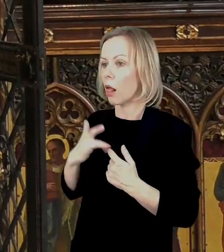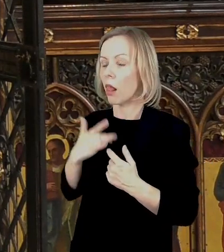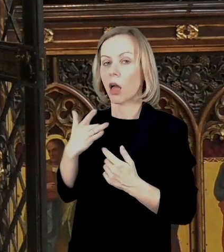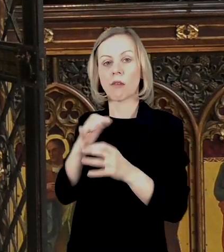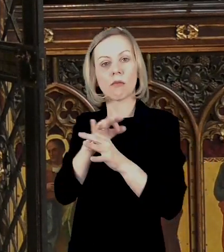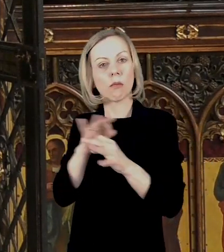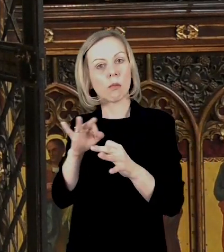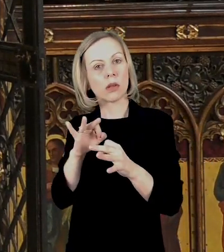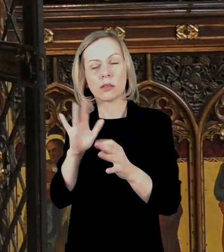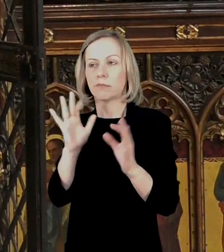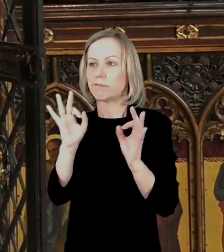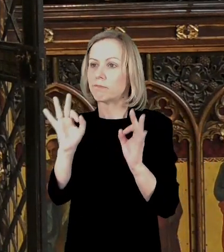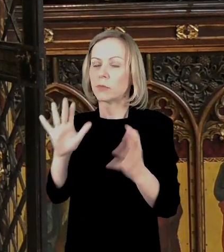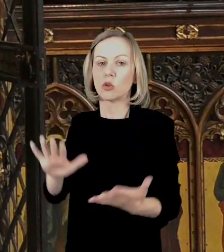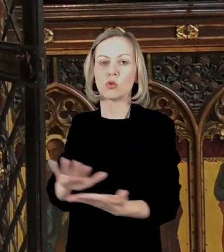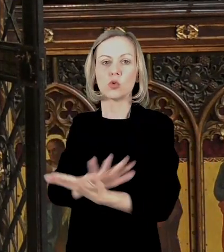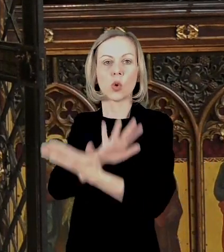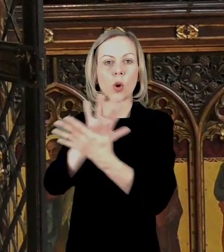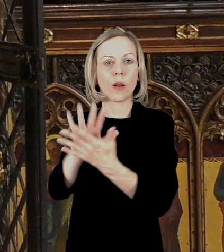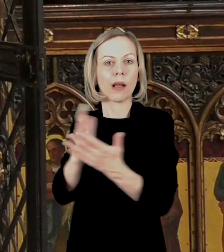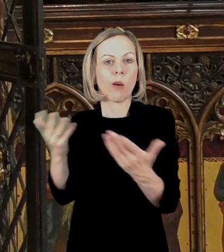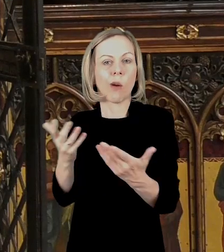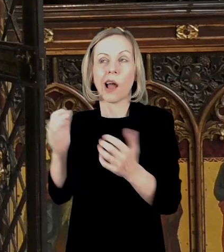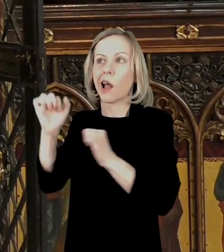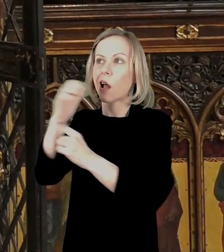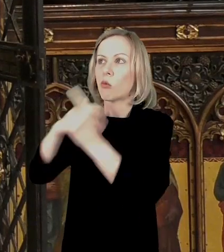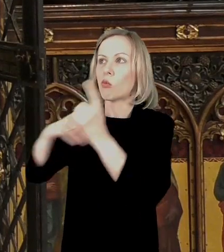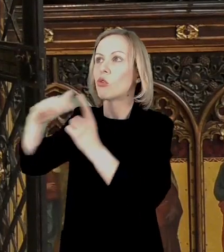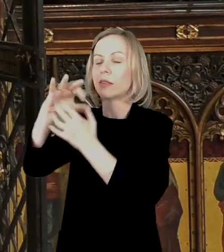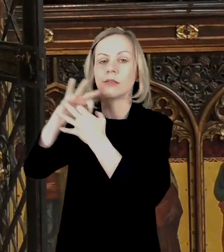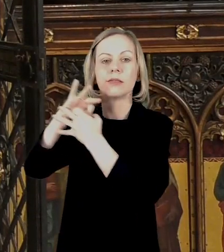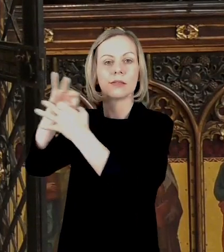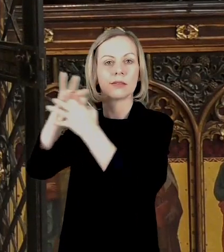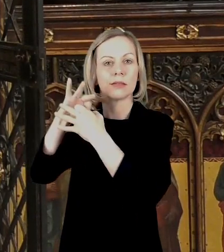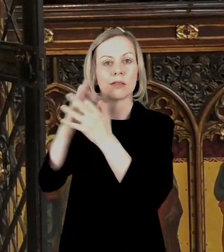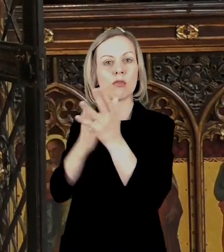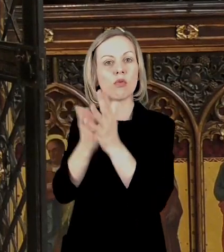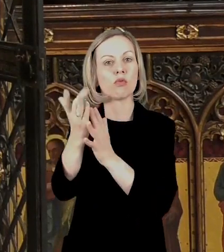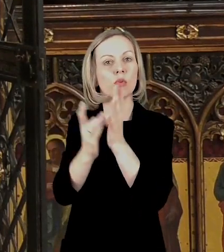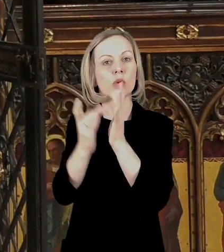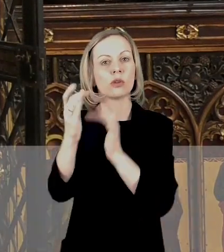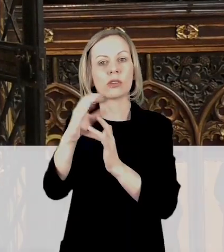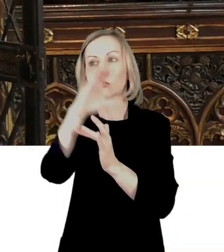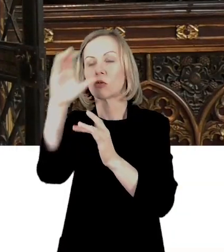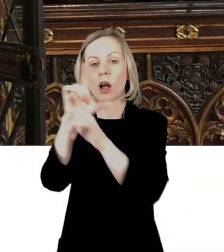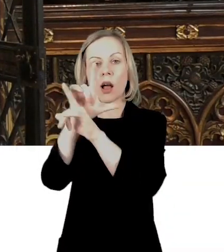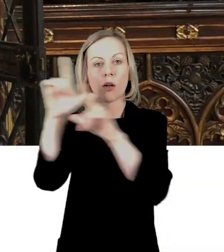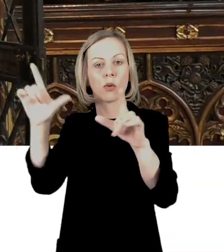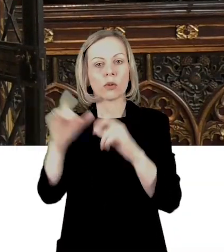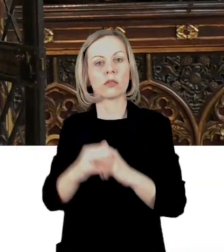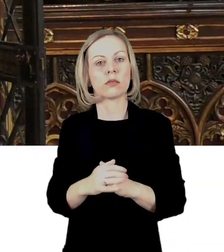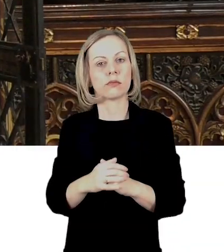perfect joy in your presence, through Jesus Christ, our Lord.